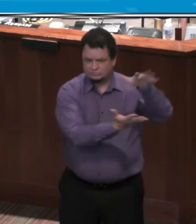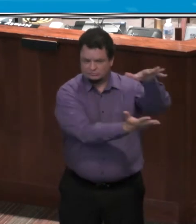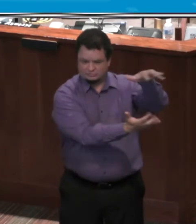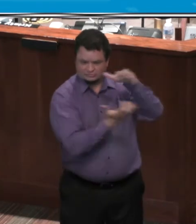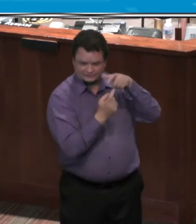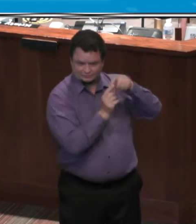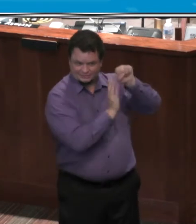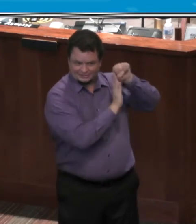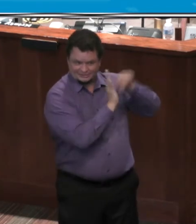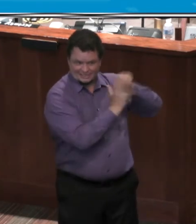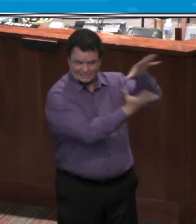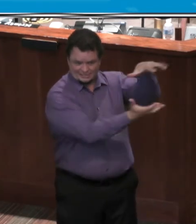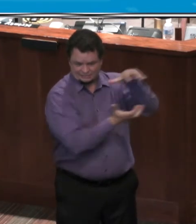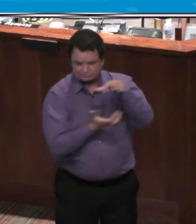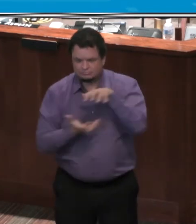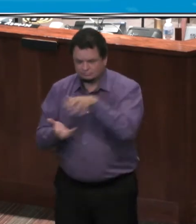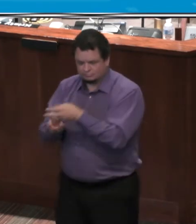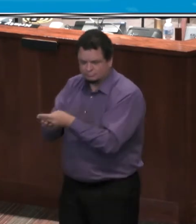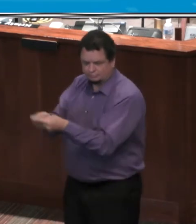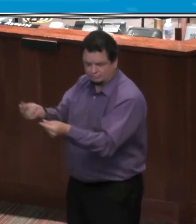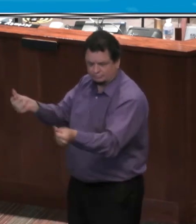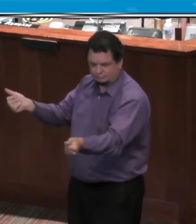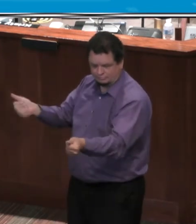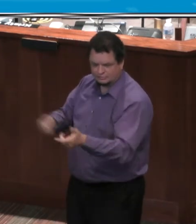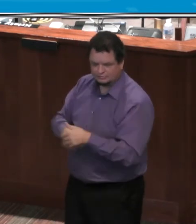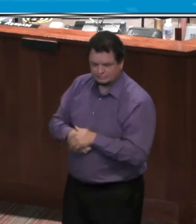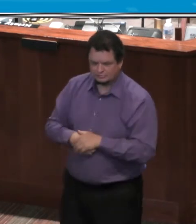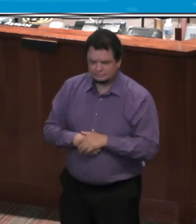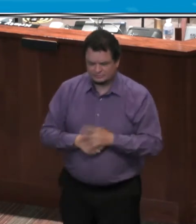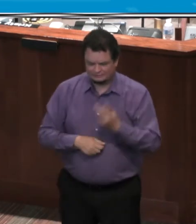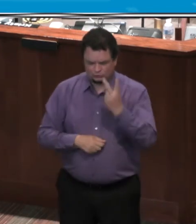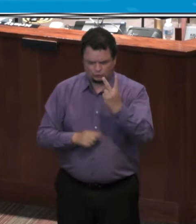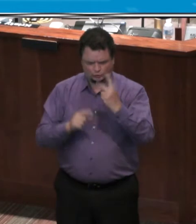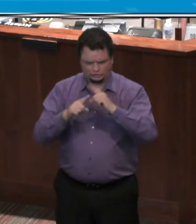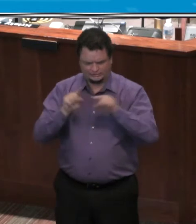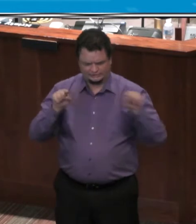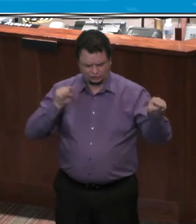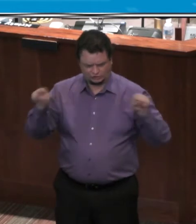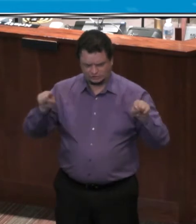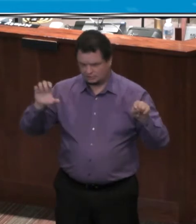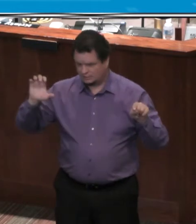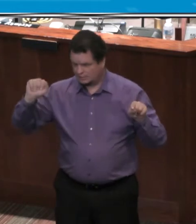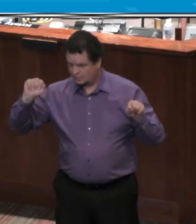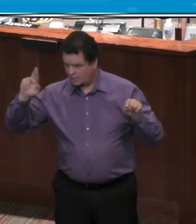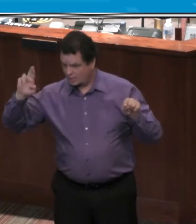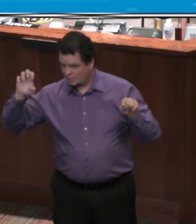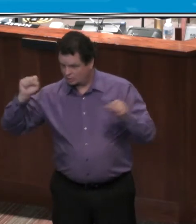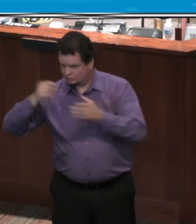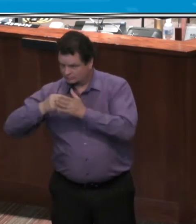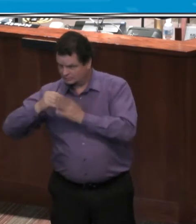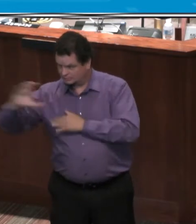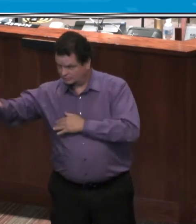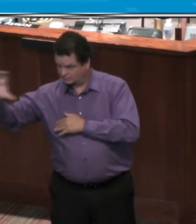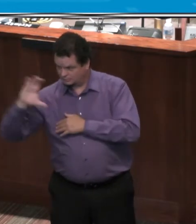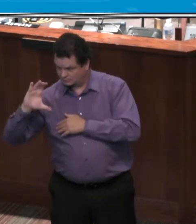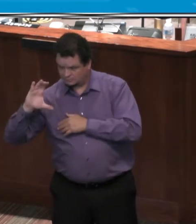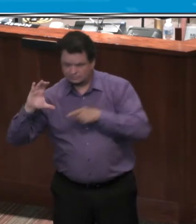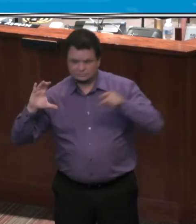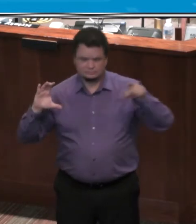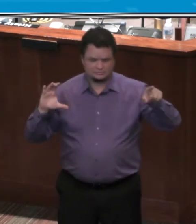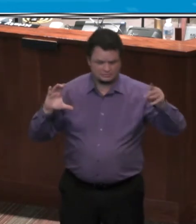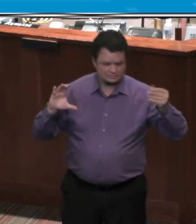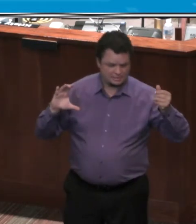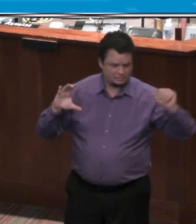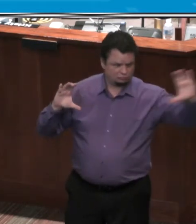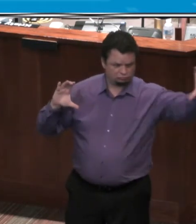CARES Act allocations coming to El Paso County Public Health. So with